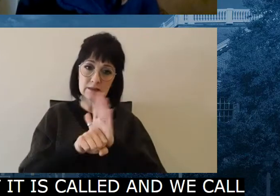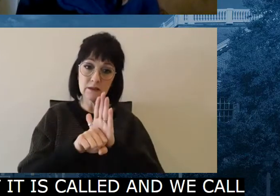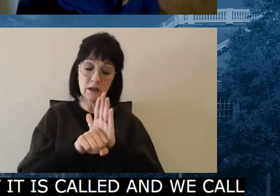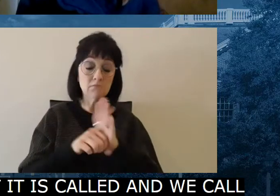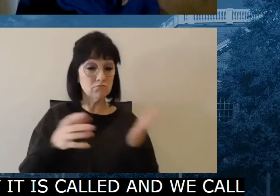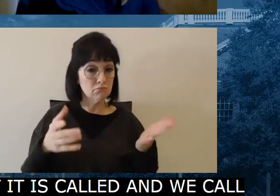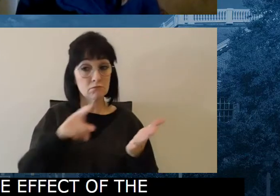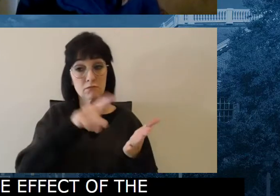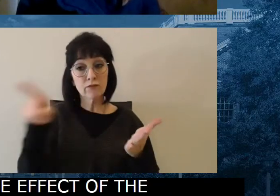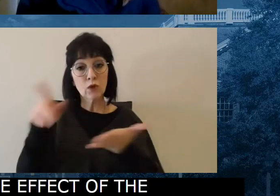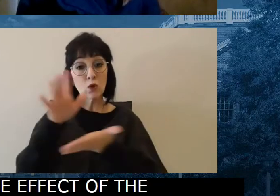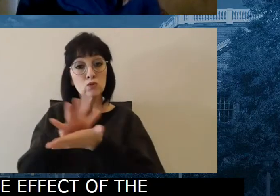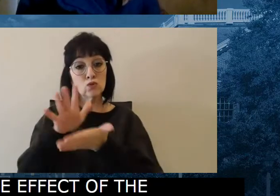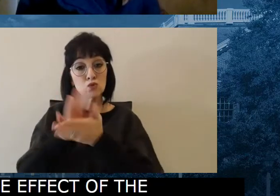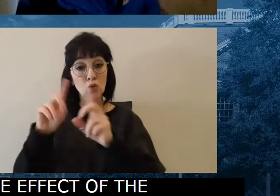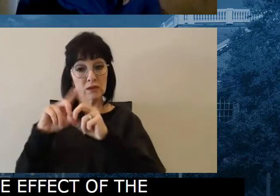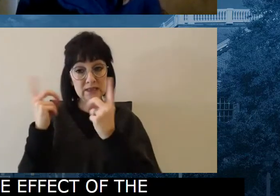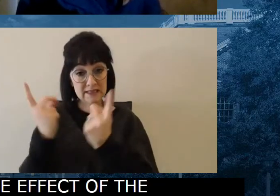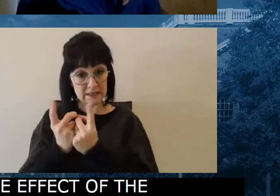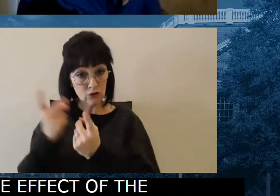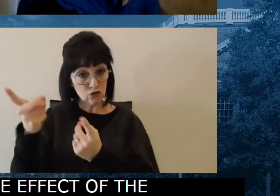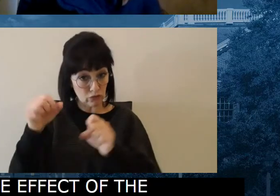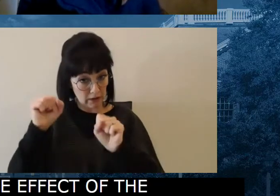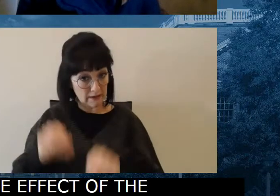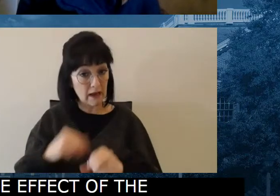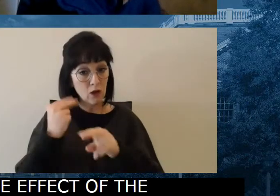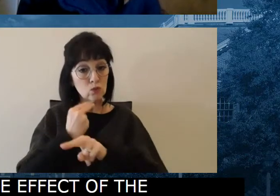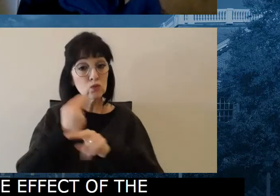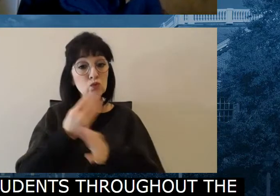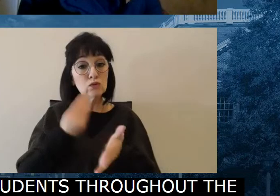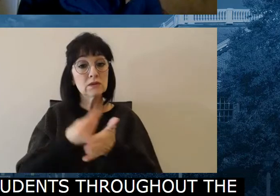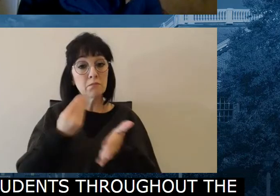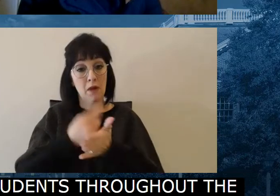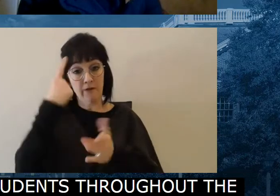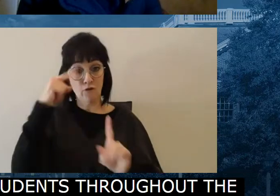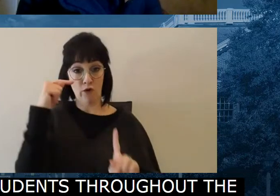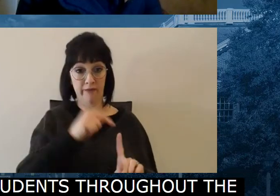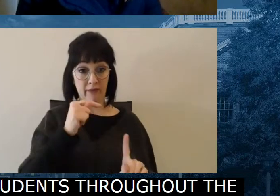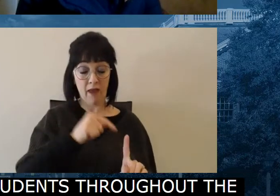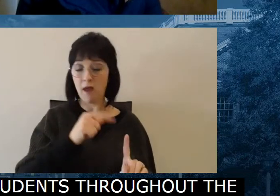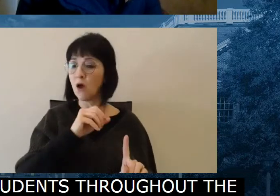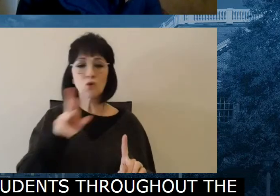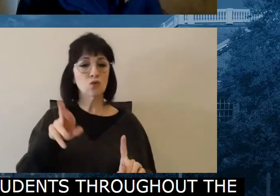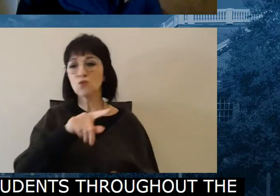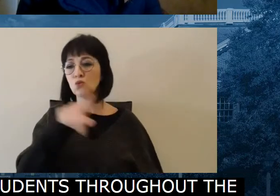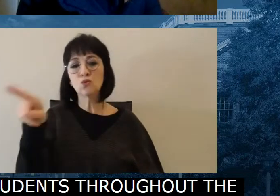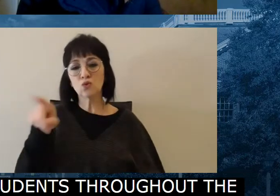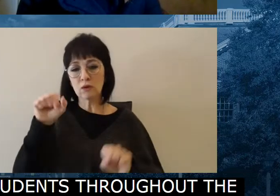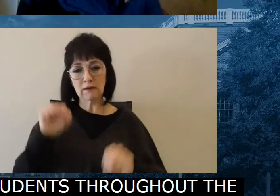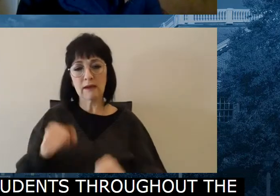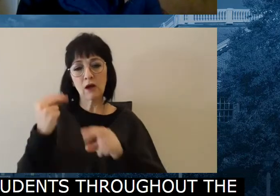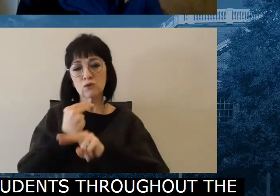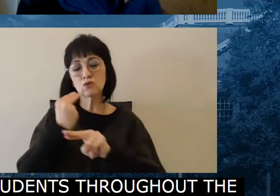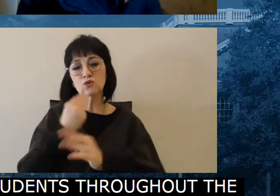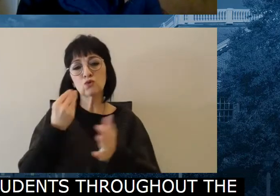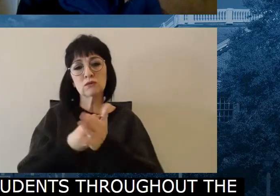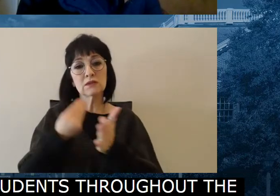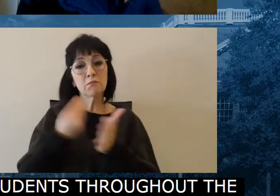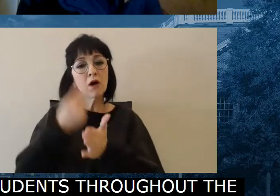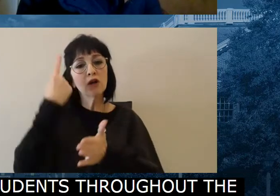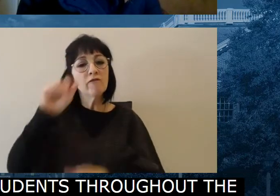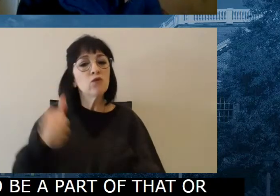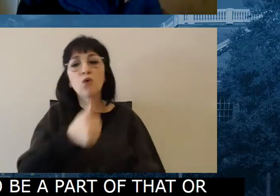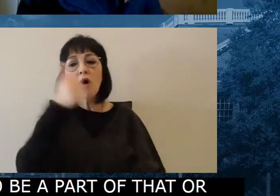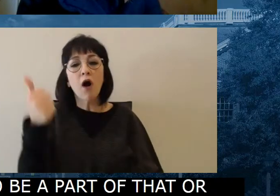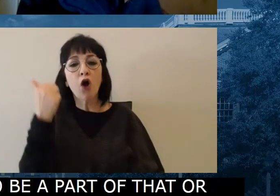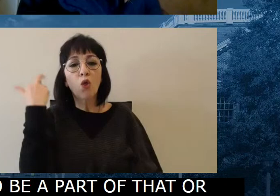or they might choose to invest funds in something that is particularly effective in their minds for their particular student body.